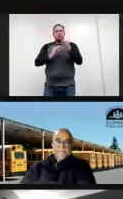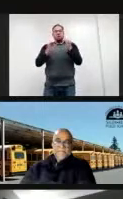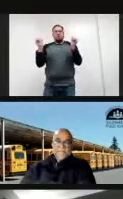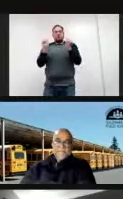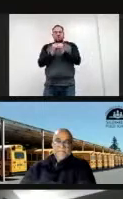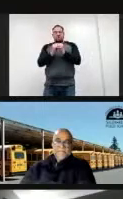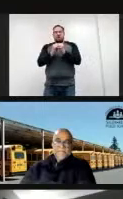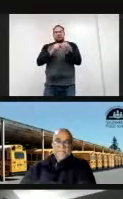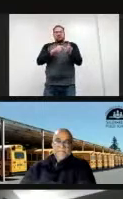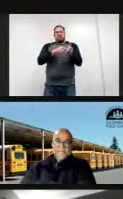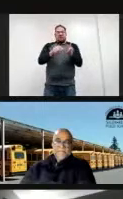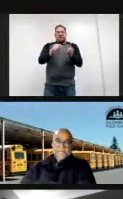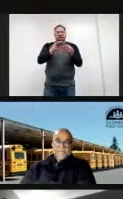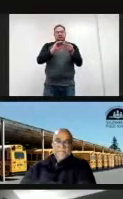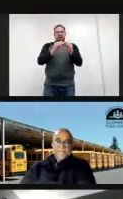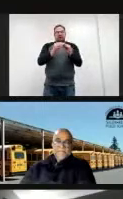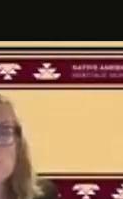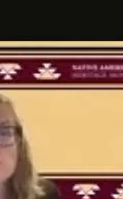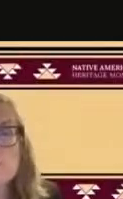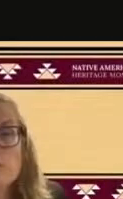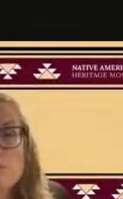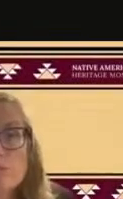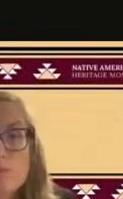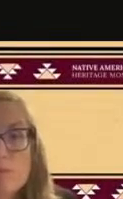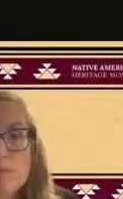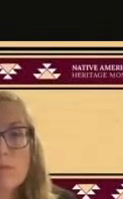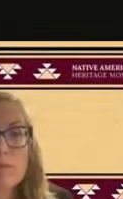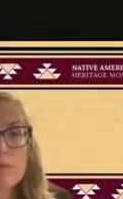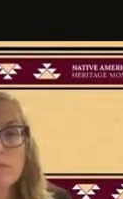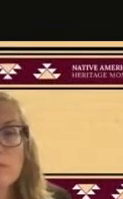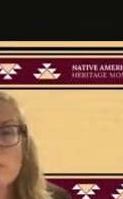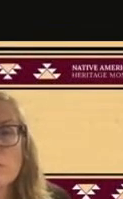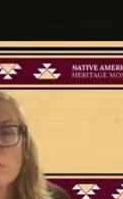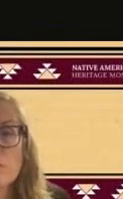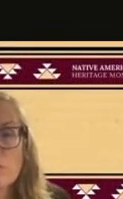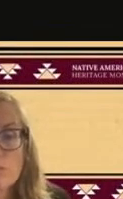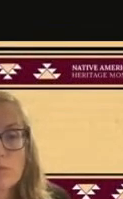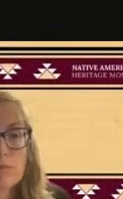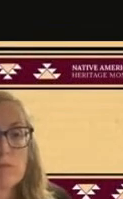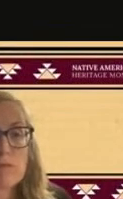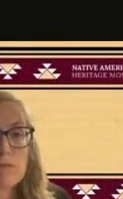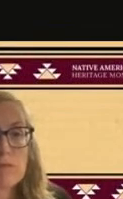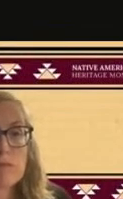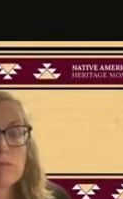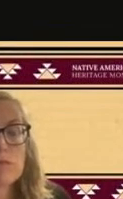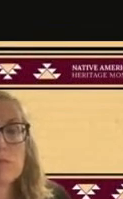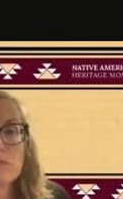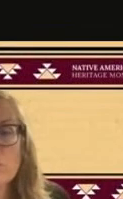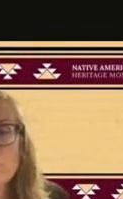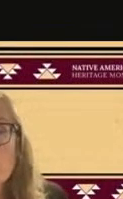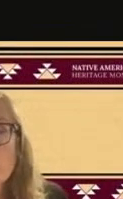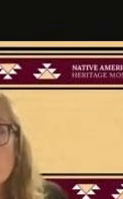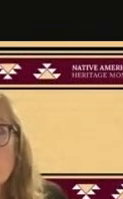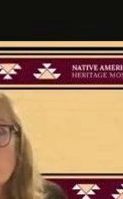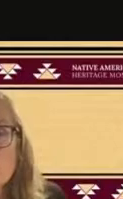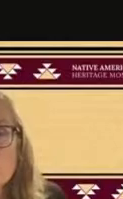either salary or total comp or both, to give Kathleen and I some goalposts so that we can begin conversations